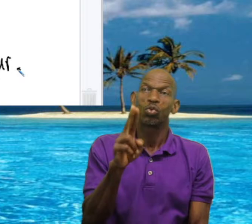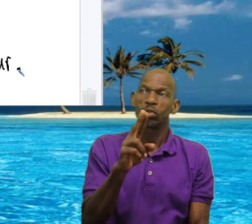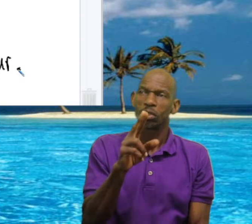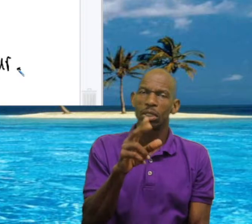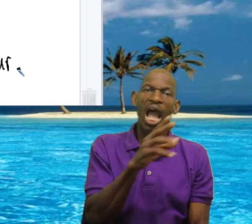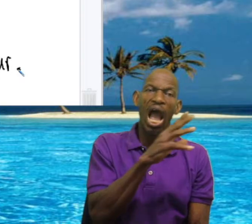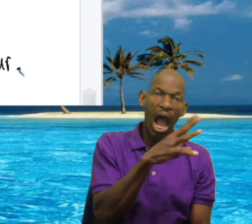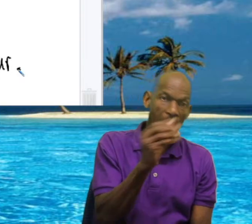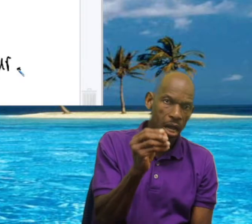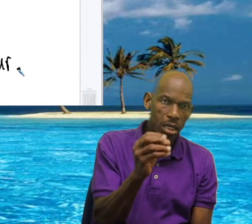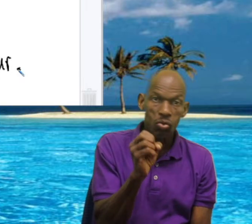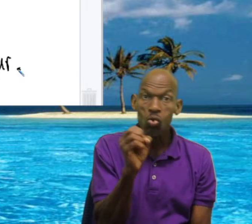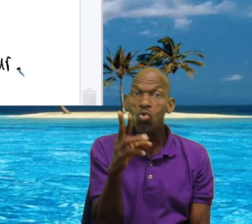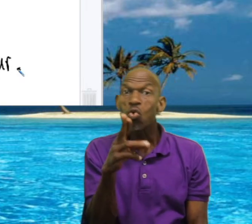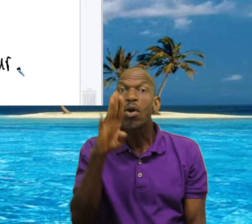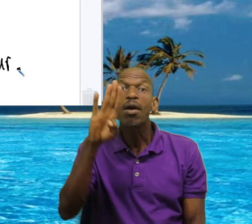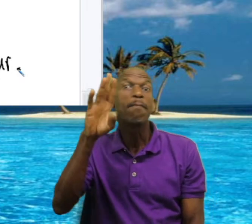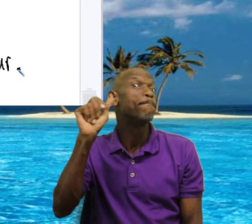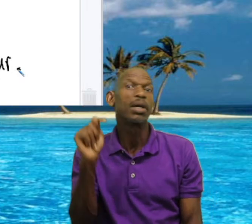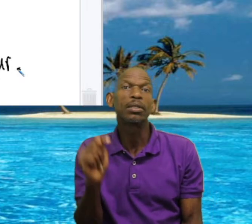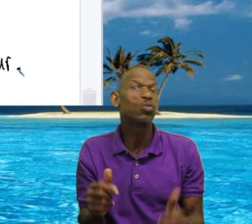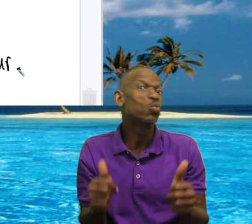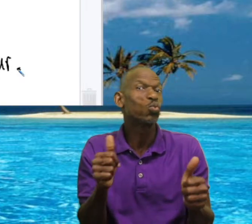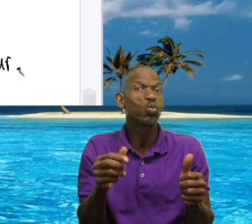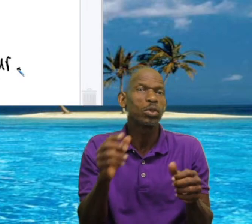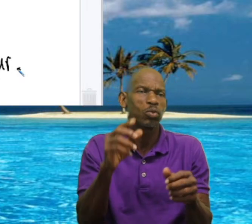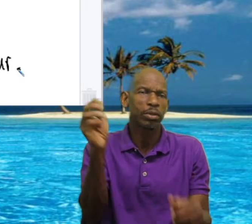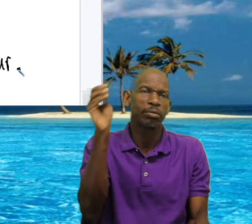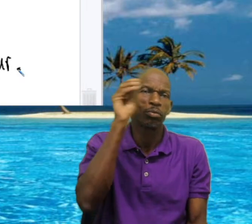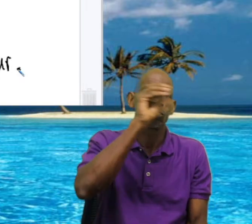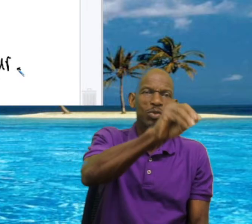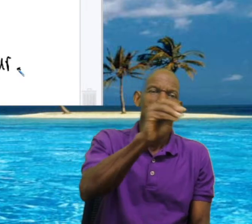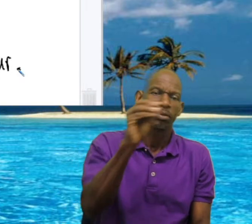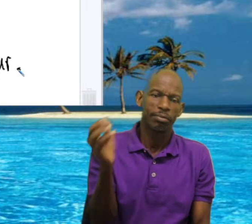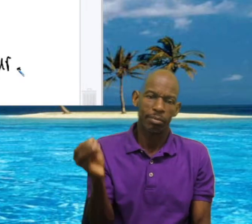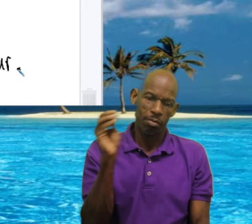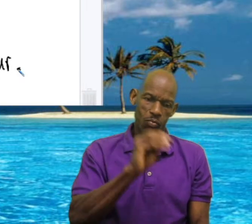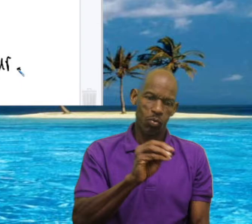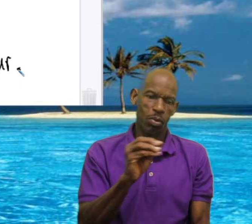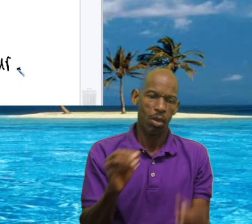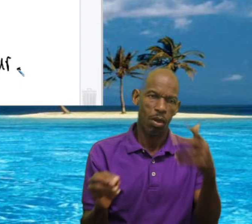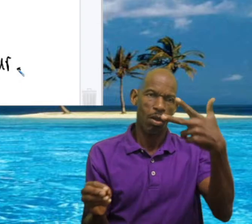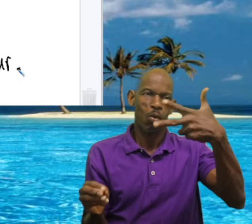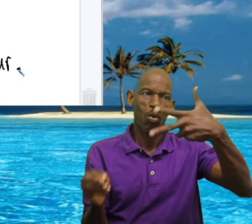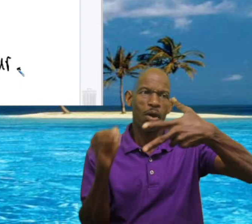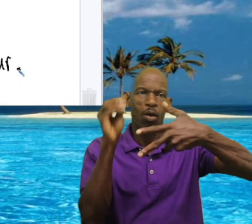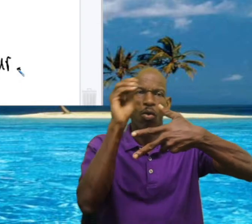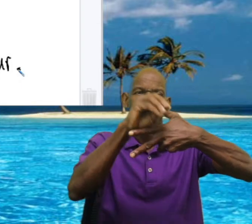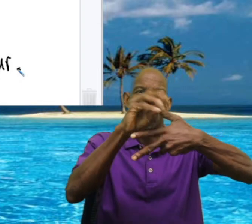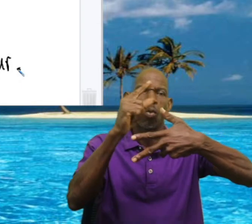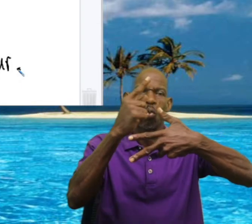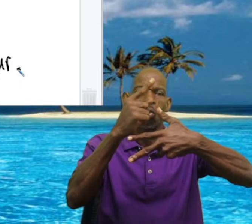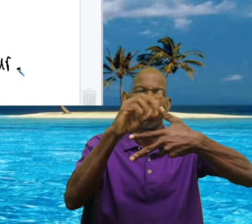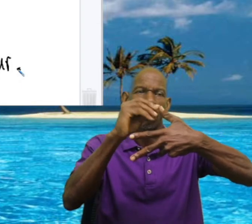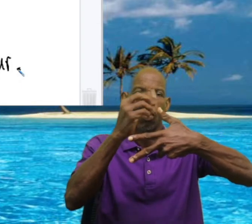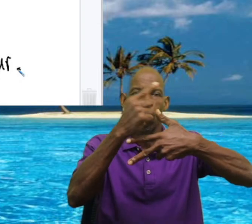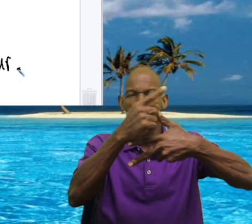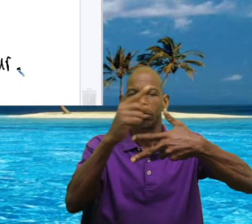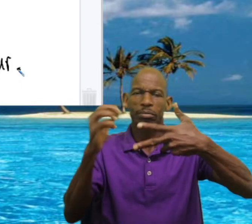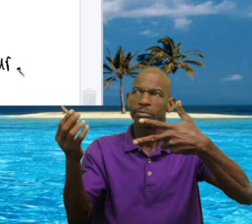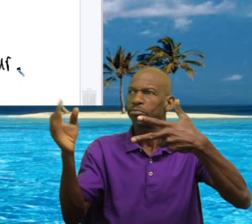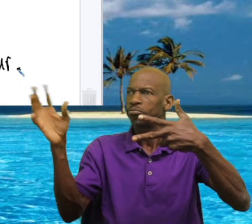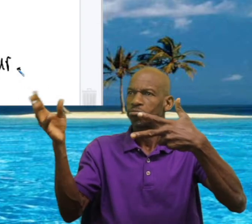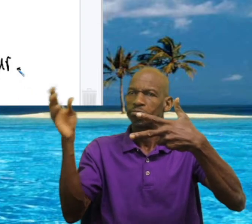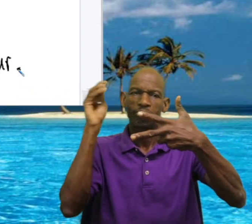sentence and look at the ideas. So the ideas that we are talking about is